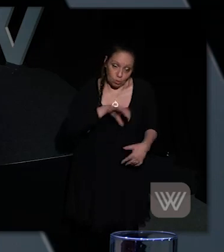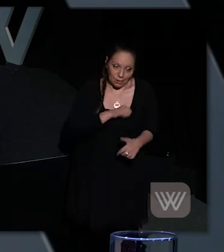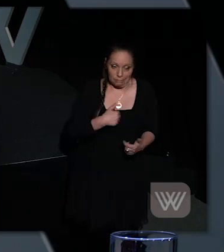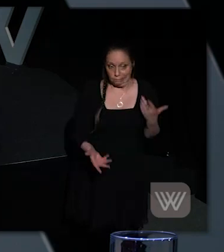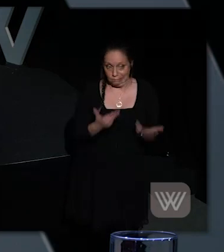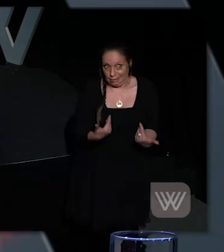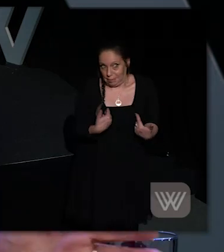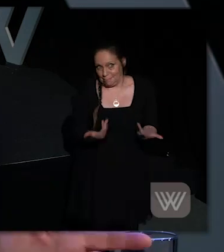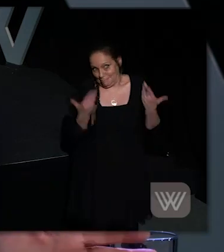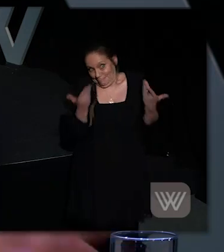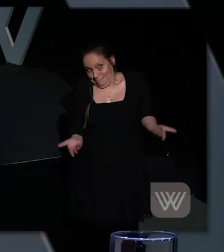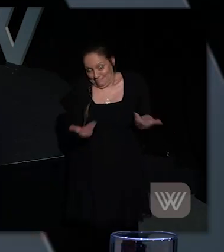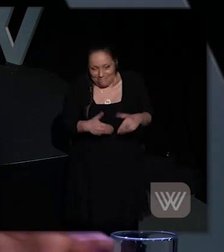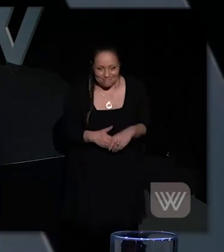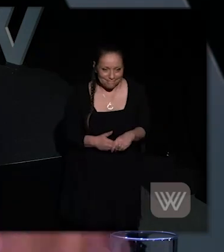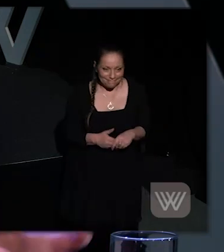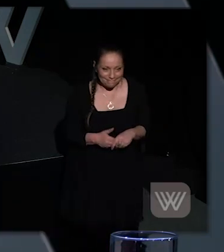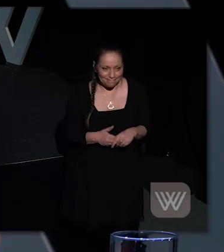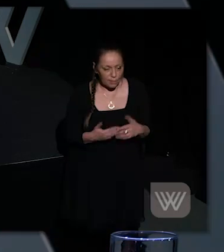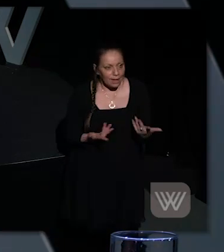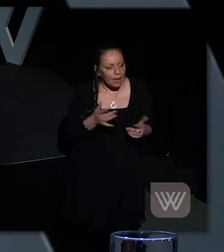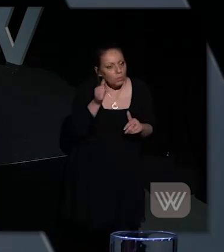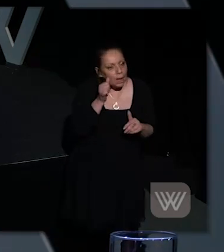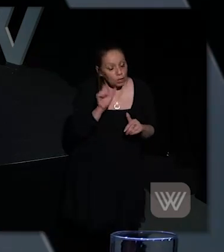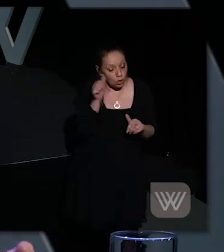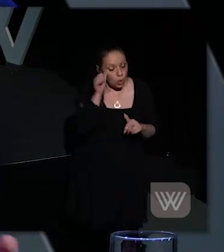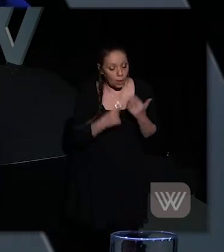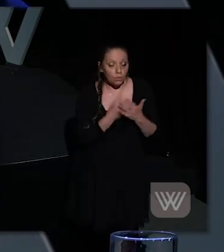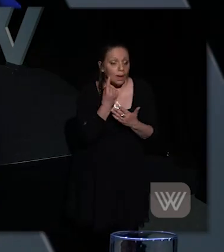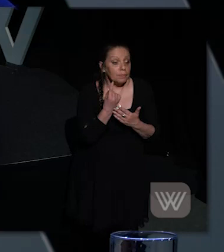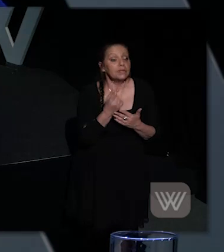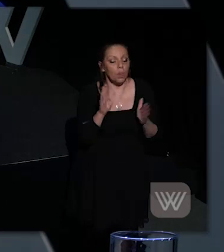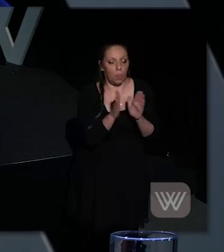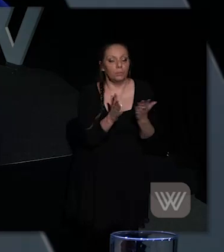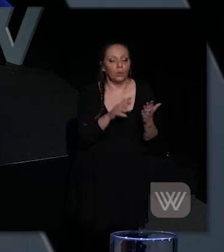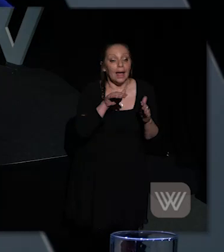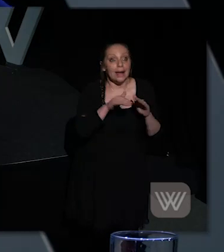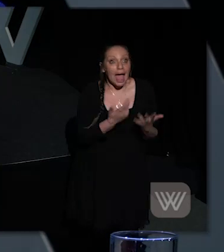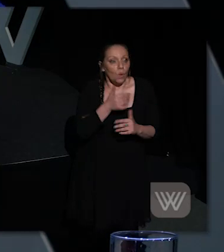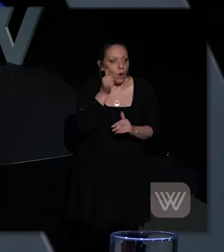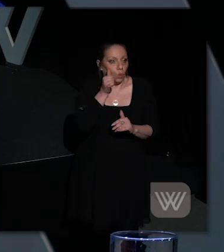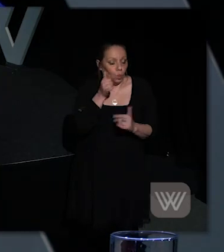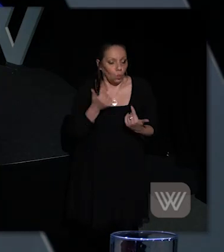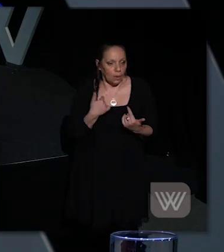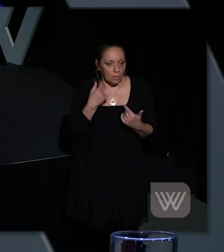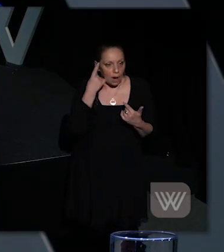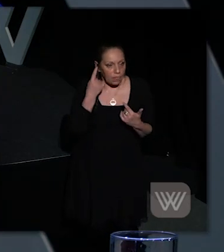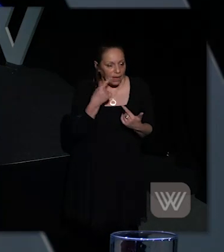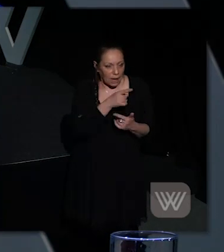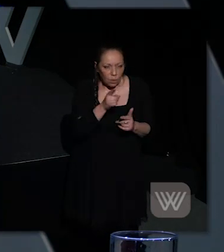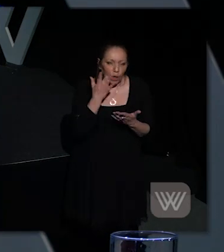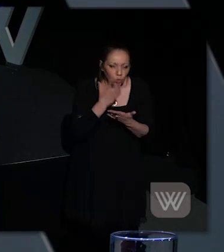sure. But, you know, the result is the book, and we now do know. But I don't think anybody